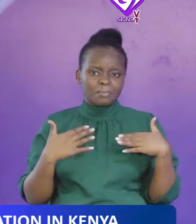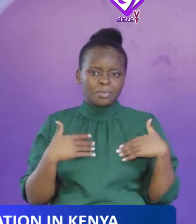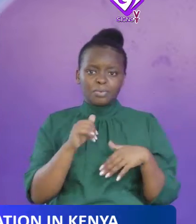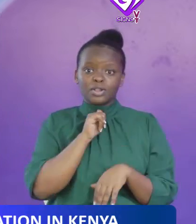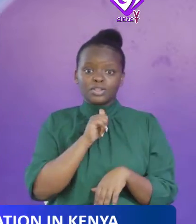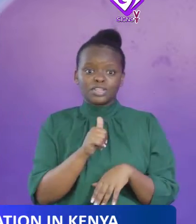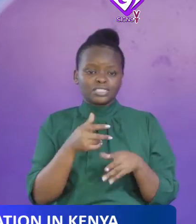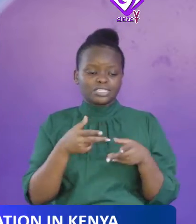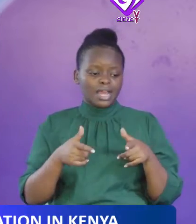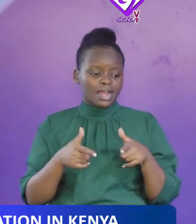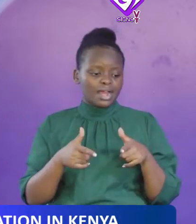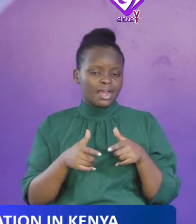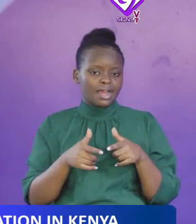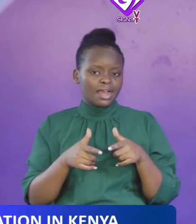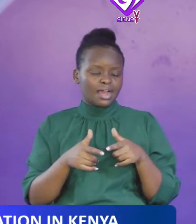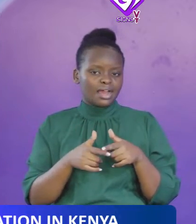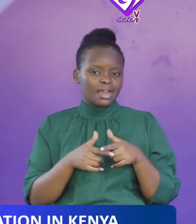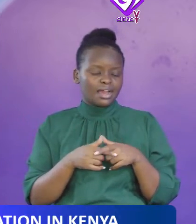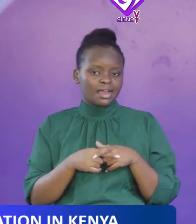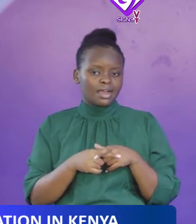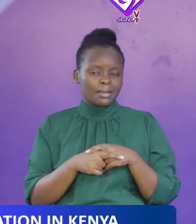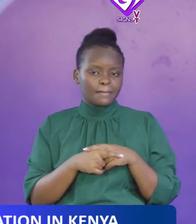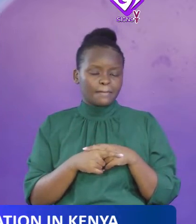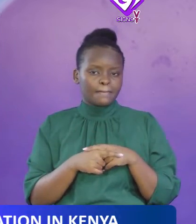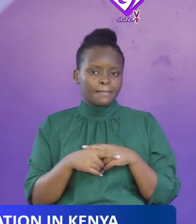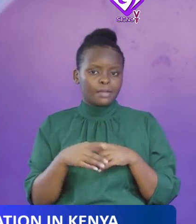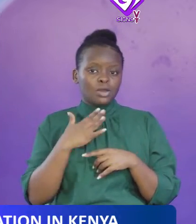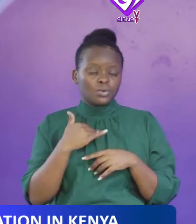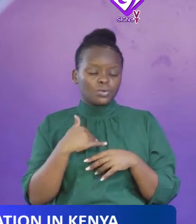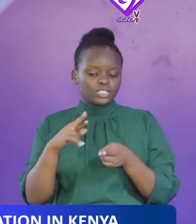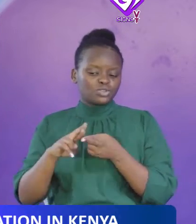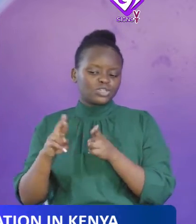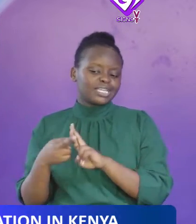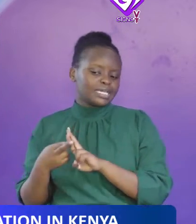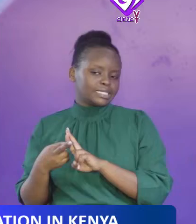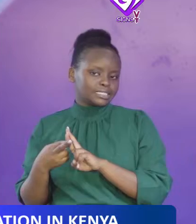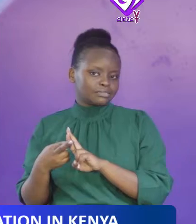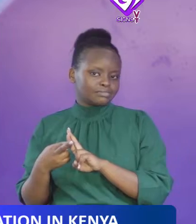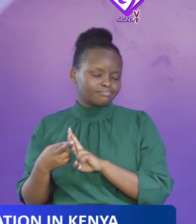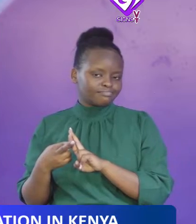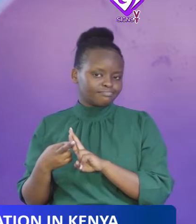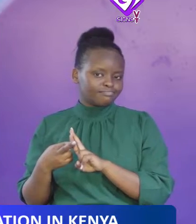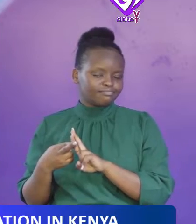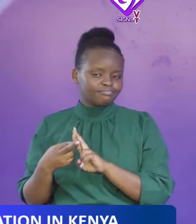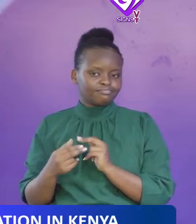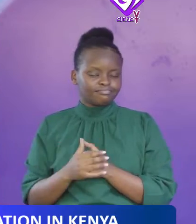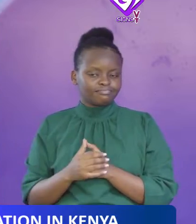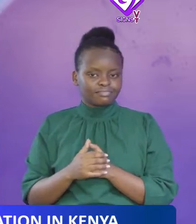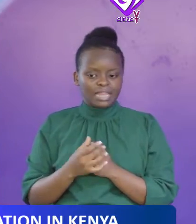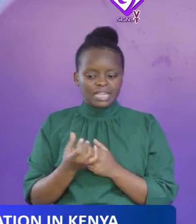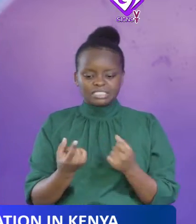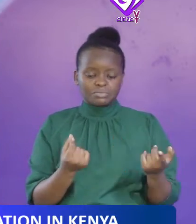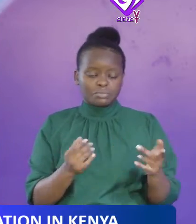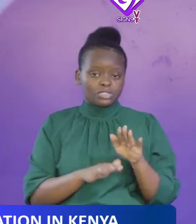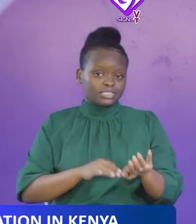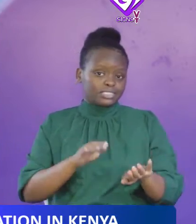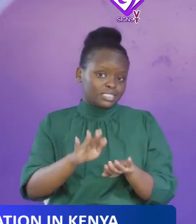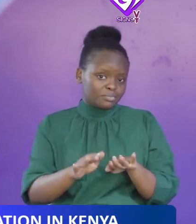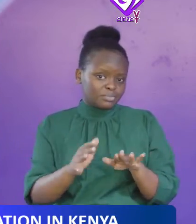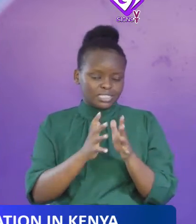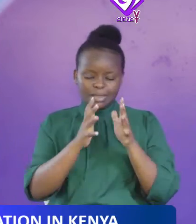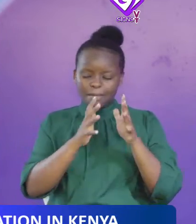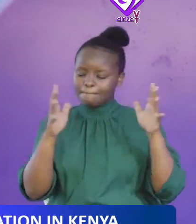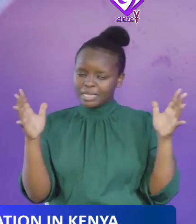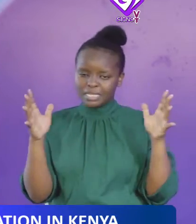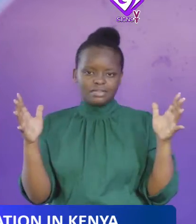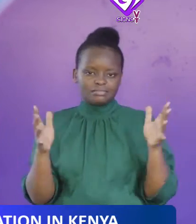not allowed want to use the same toilet. And you see, small steps, huge margins.